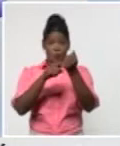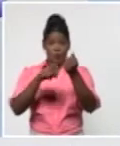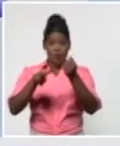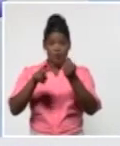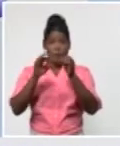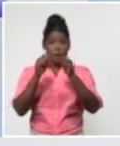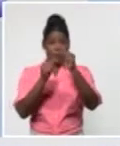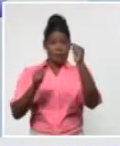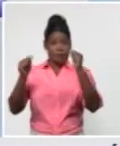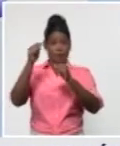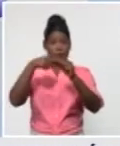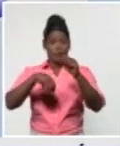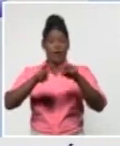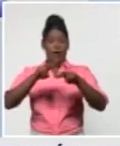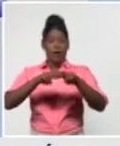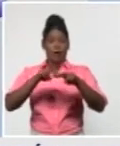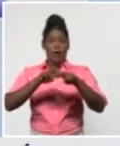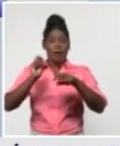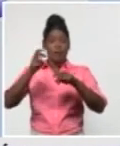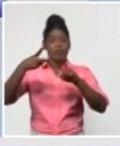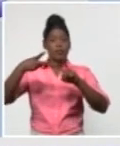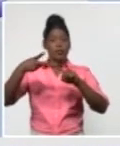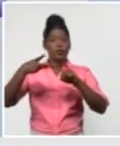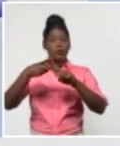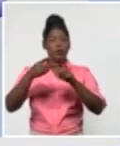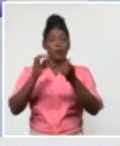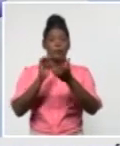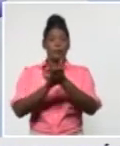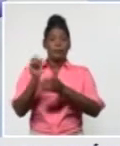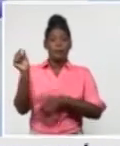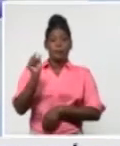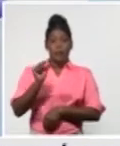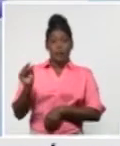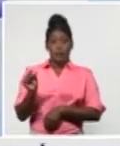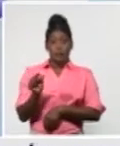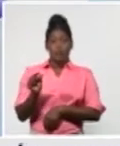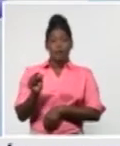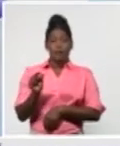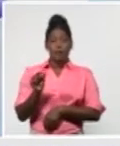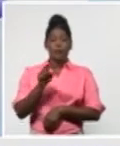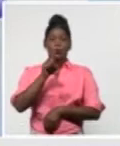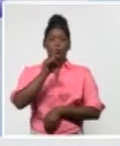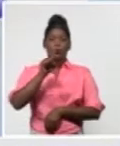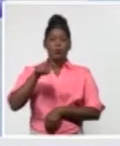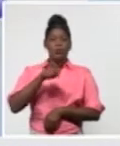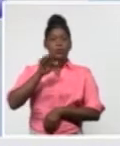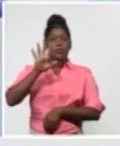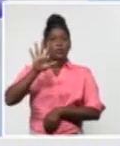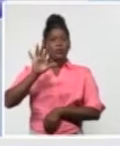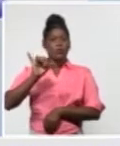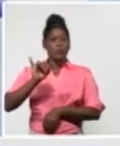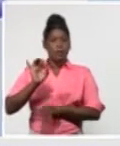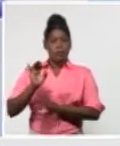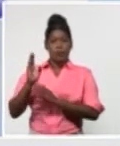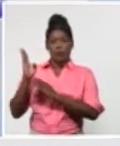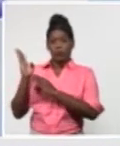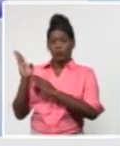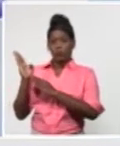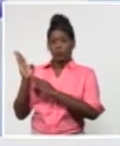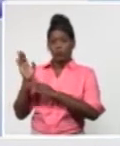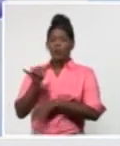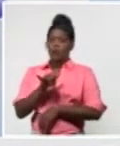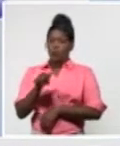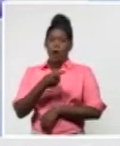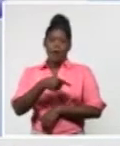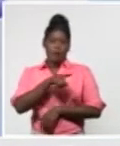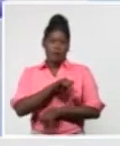rate. Mayabeque follows with a 1.56 rate, which is similar to